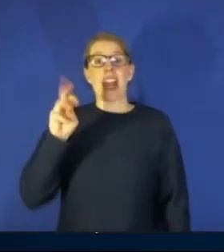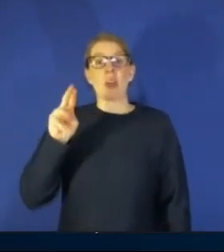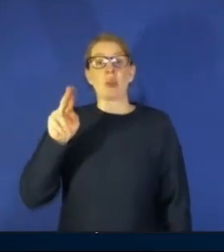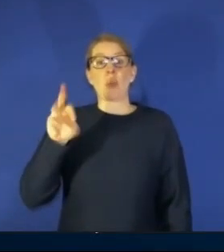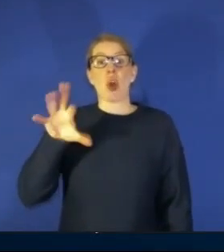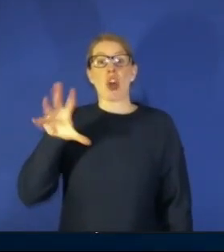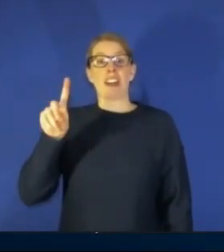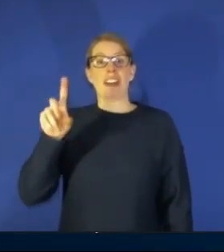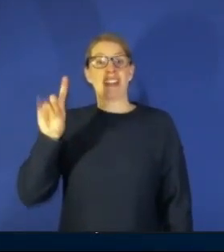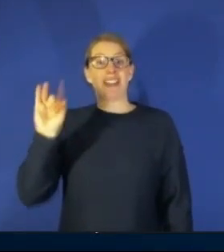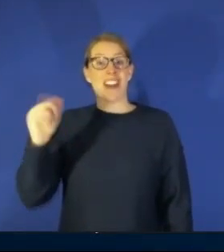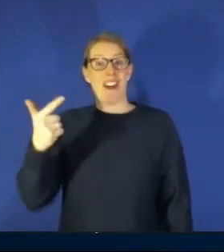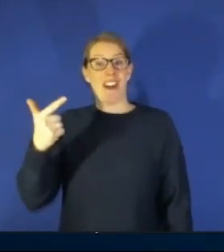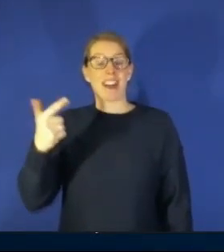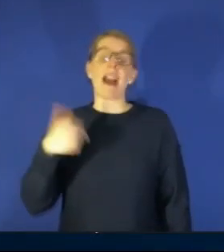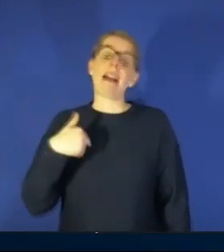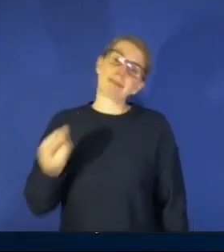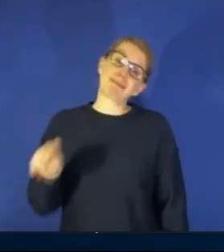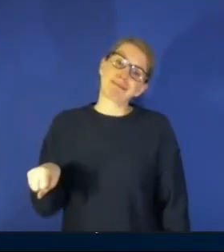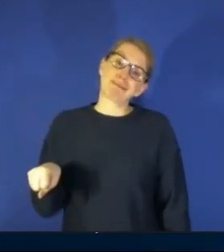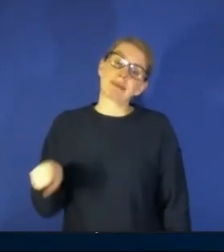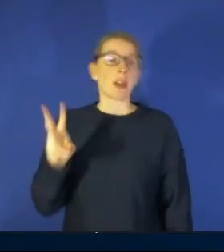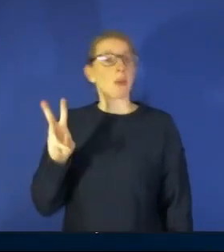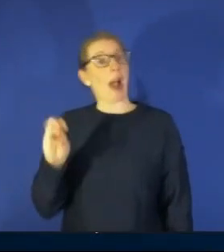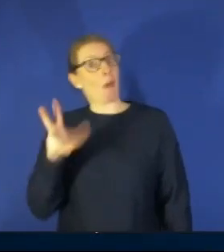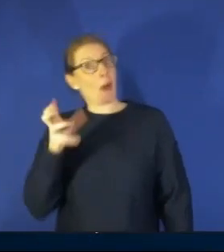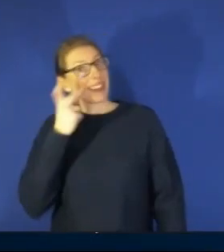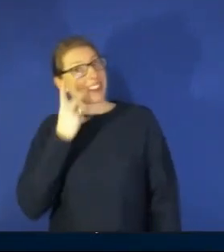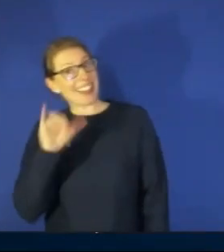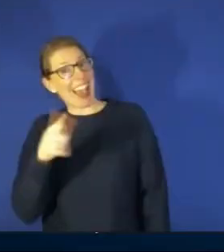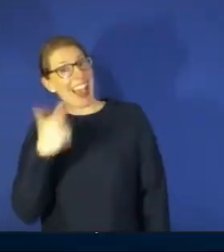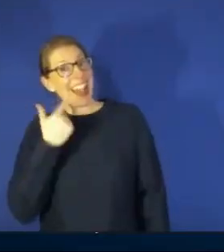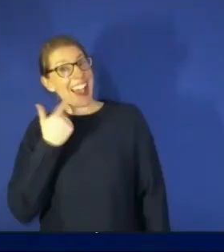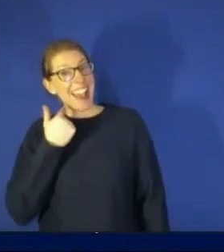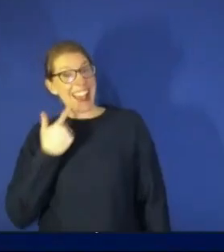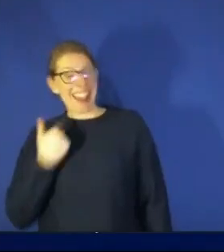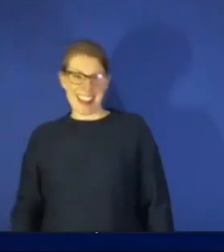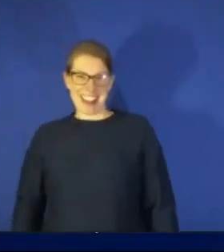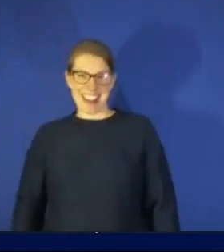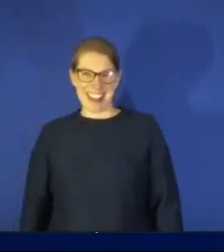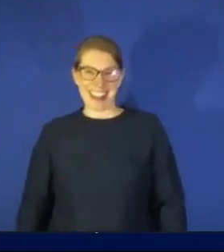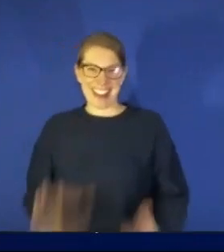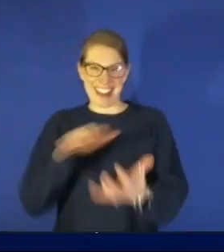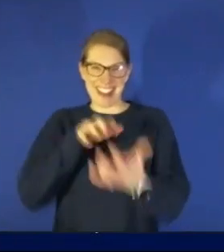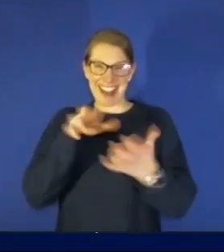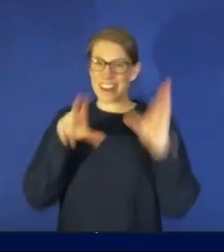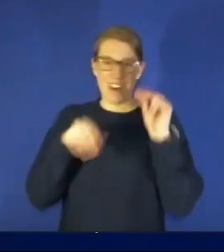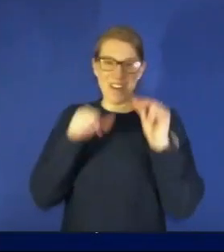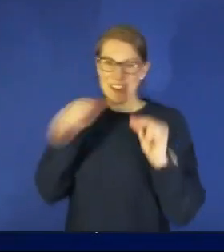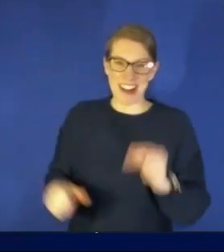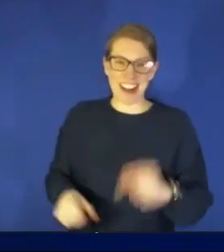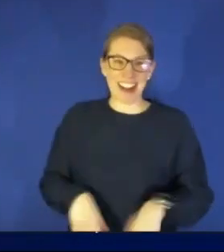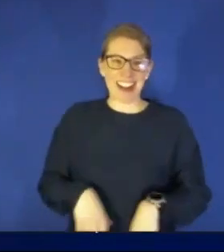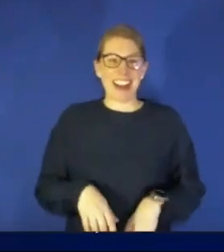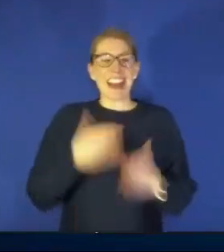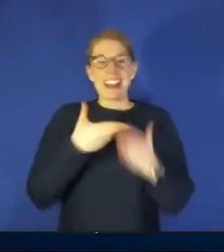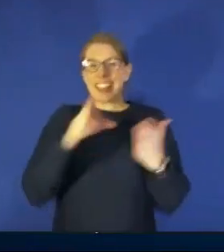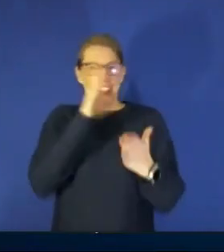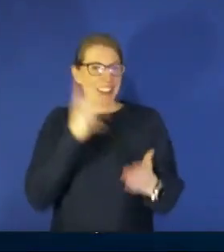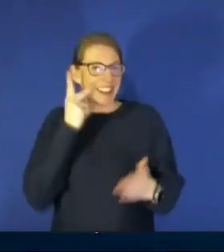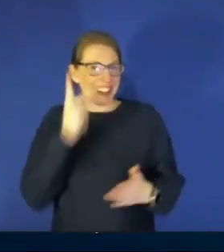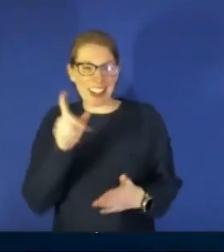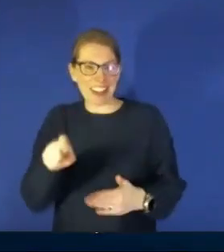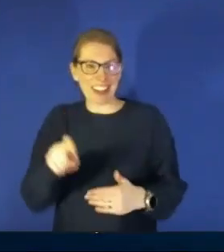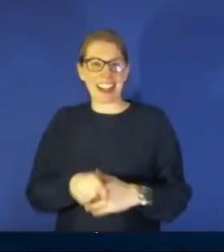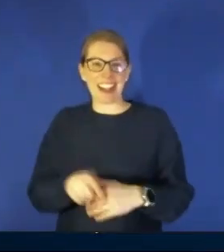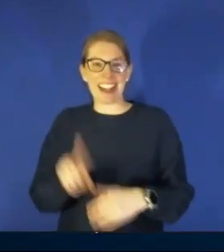dog. You bet. Wow, I'd like to see No, that. actually, you don't. No, things we should never see. Dr. Sykes doing a downward Happy dog. baby,